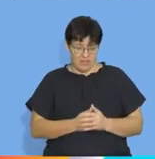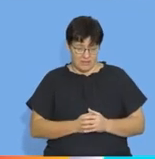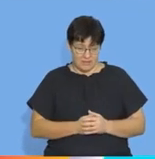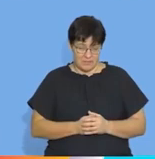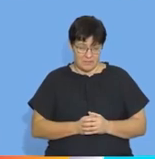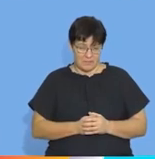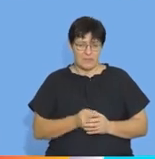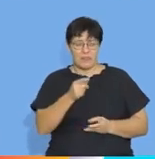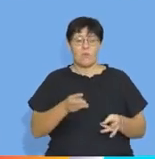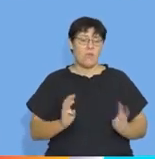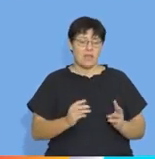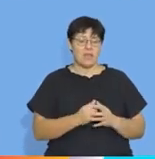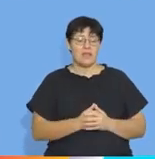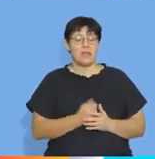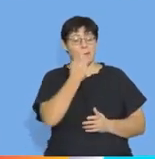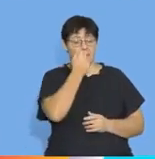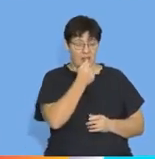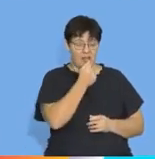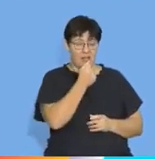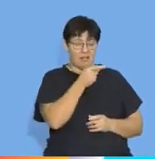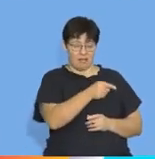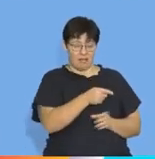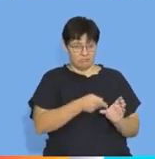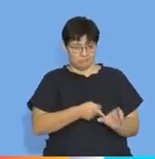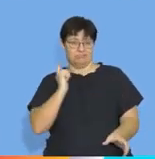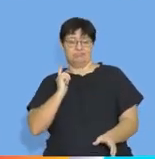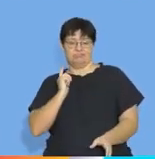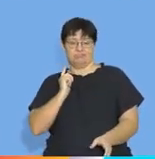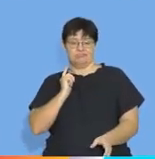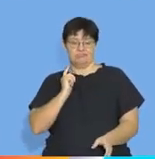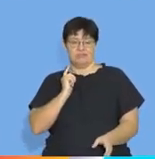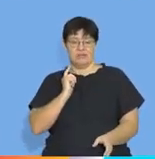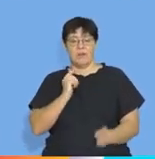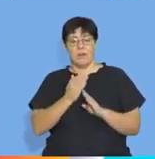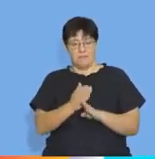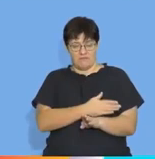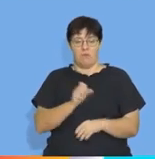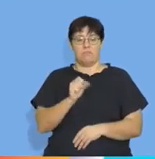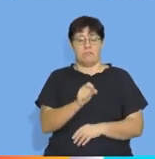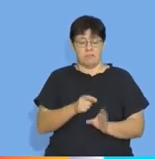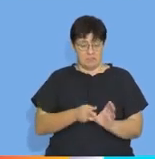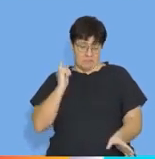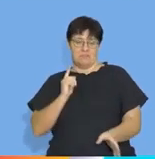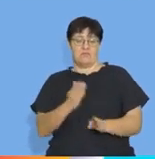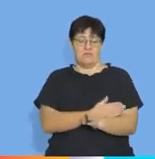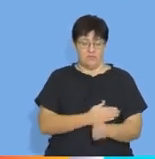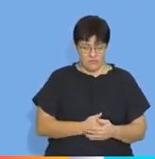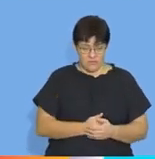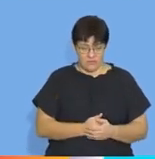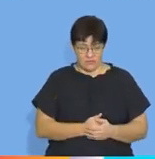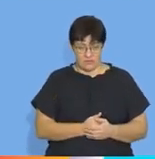method. And this is a method when the male partner withdraws the penis just before